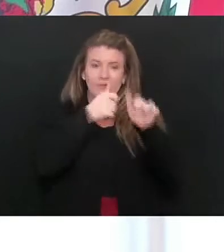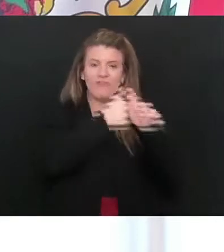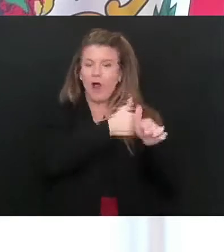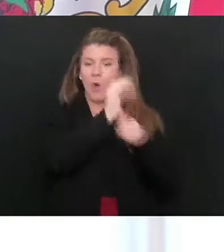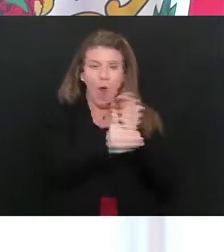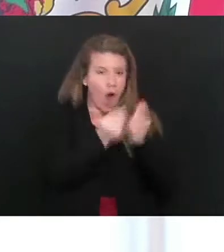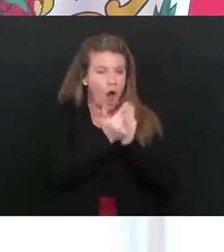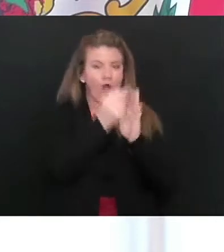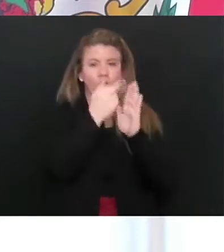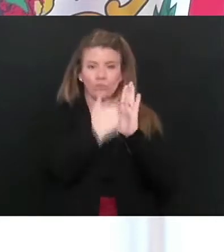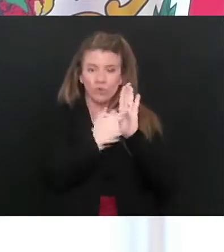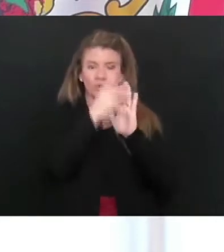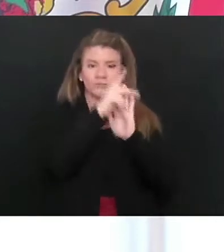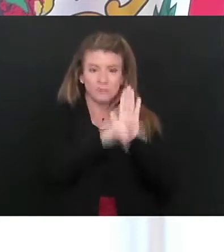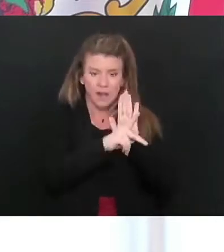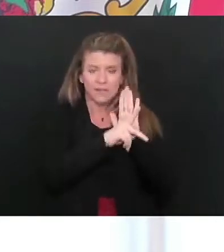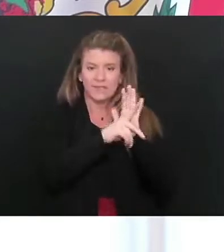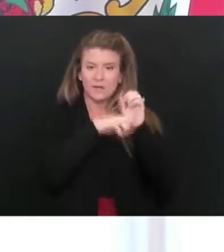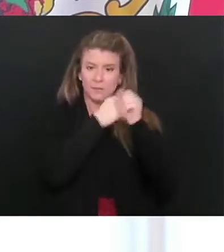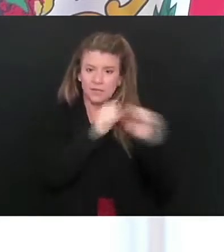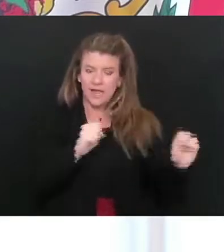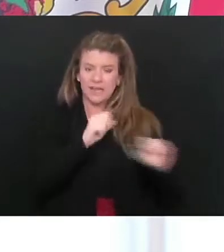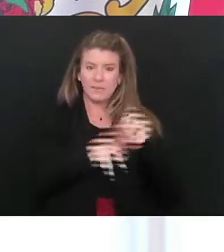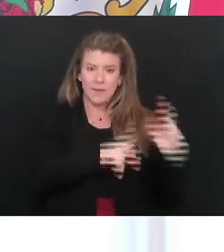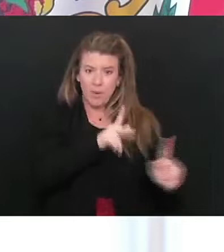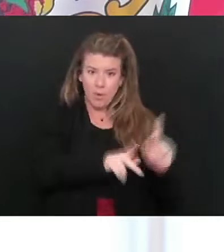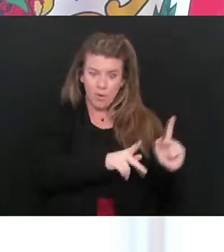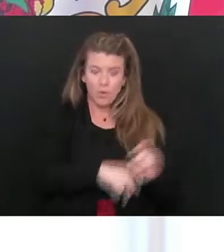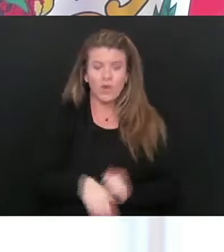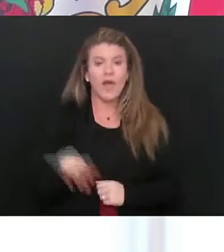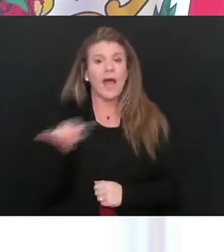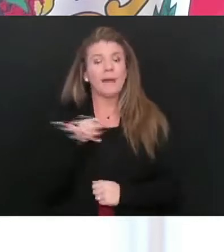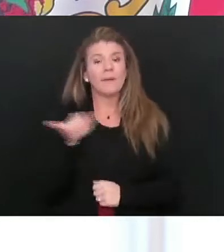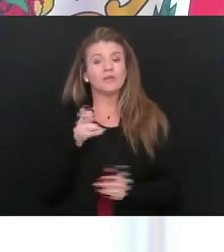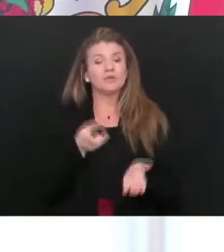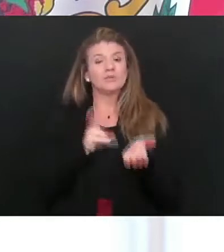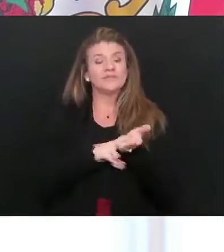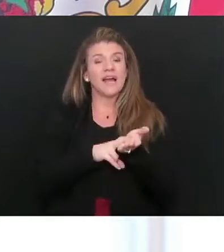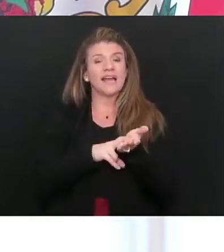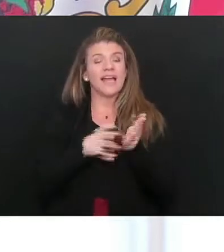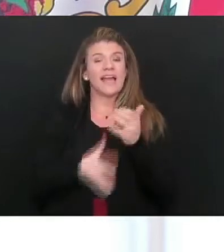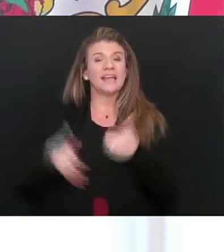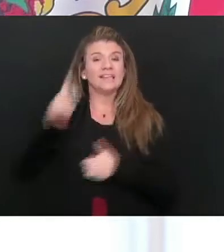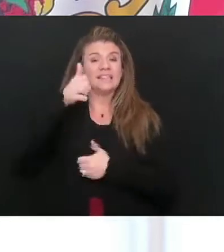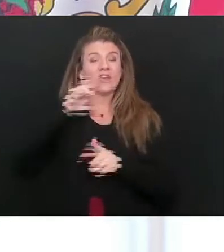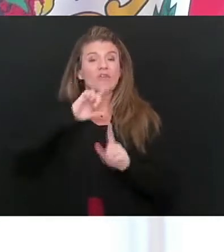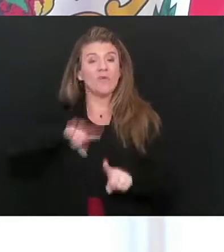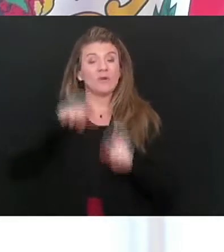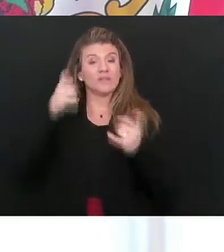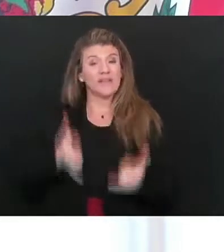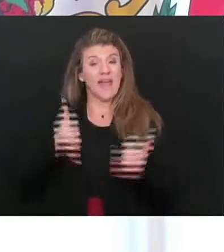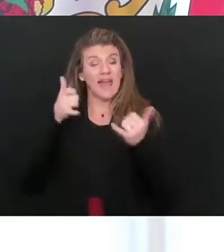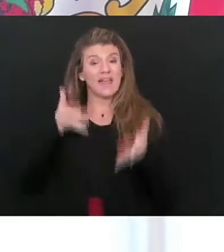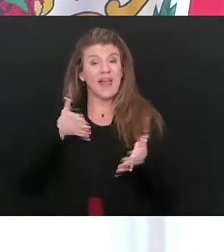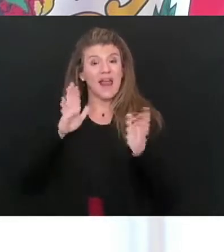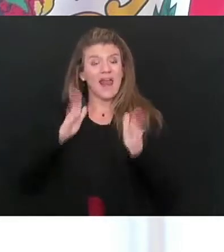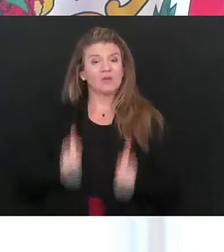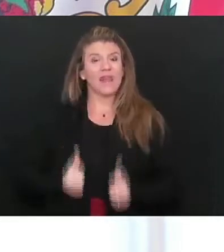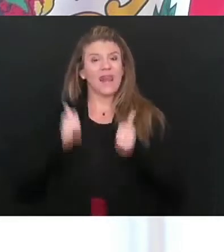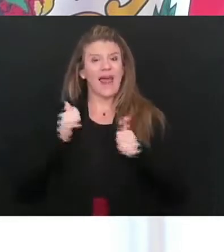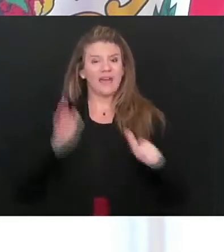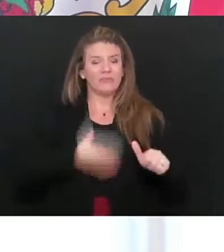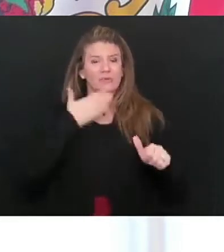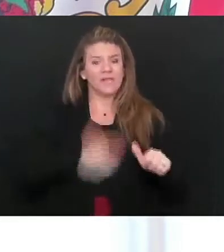safety guidelines to protect the people. I am also signing an executive order today that allows live music